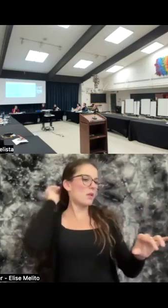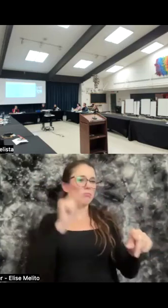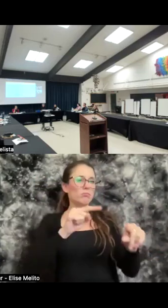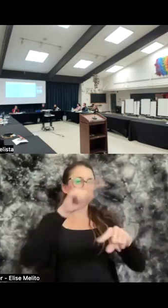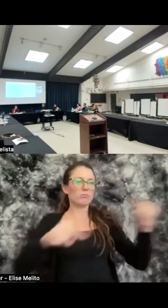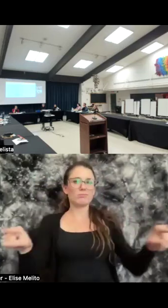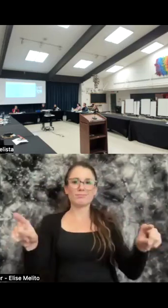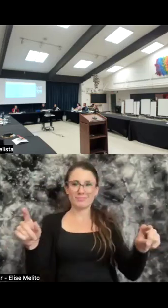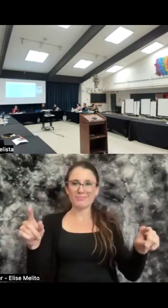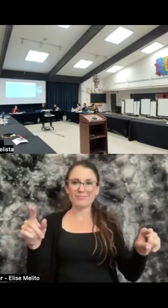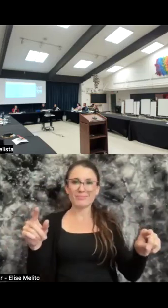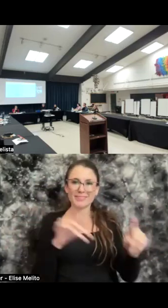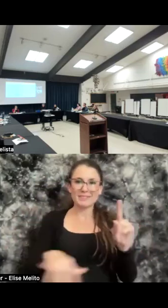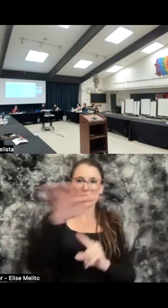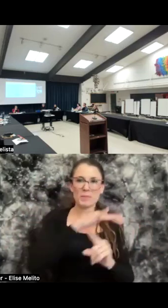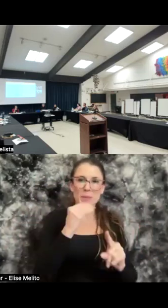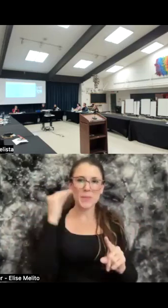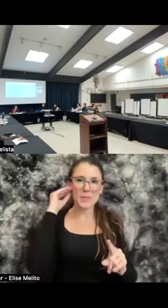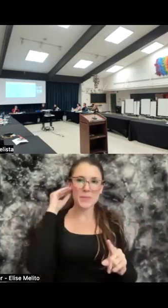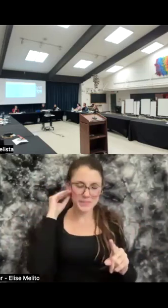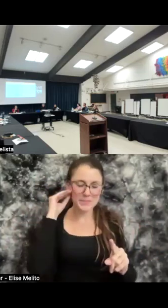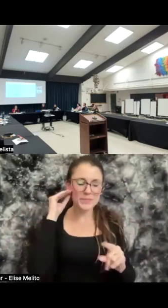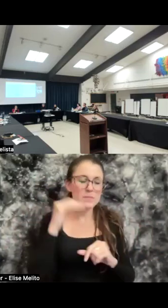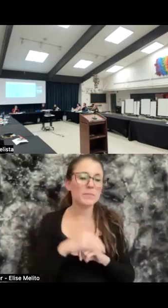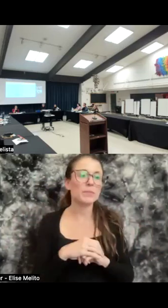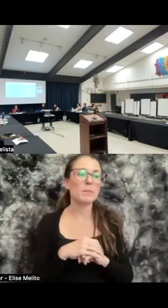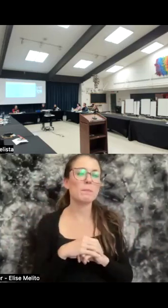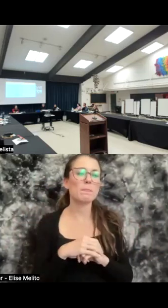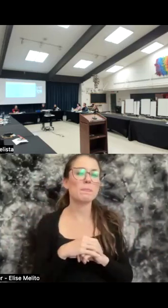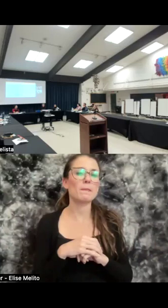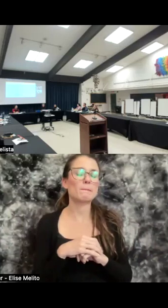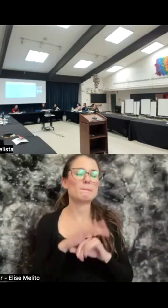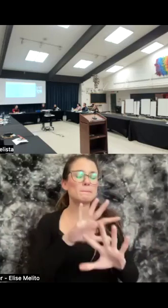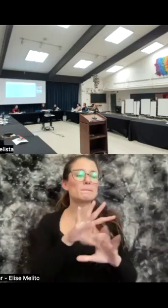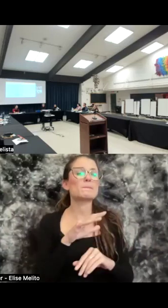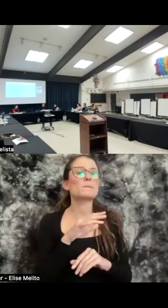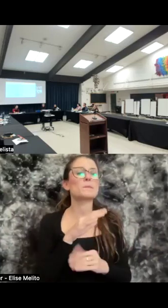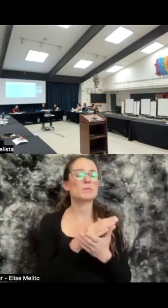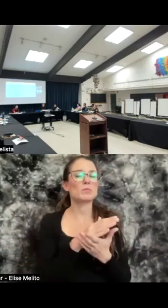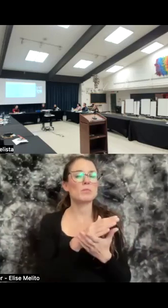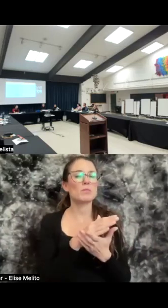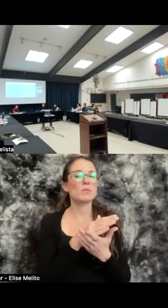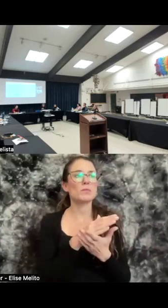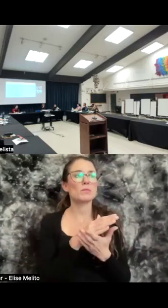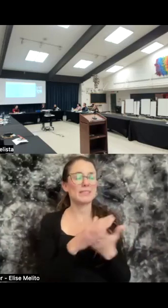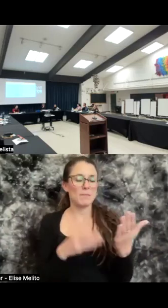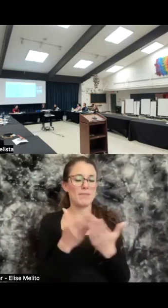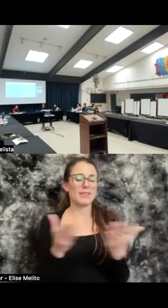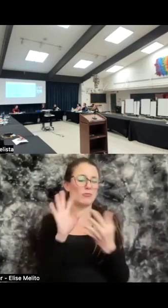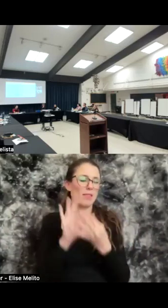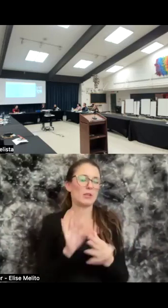when we are providing these types of recommendations. Some things around routines that I think